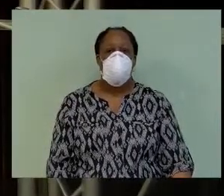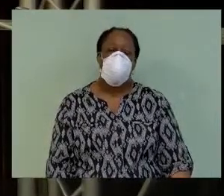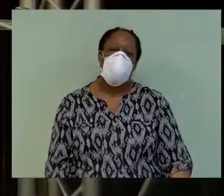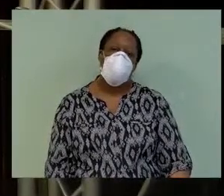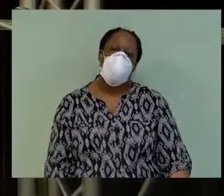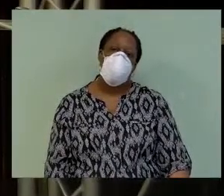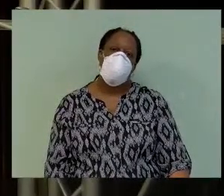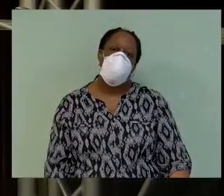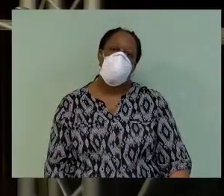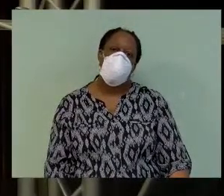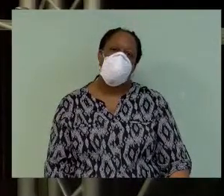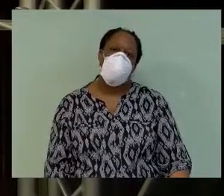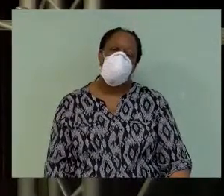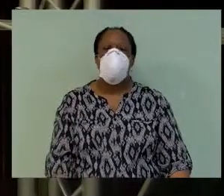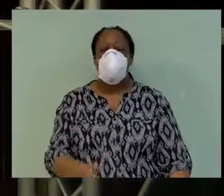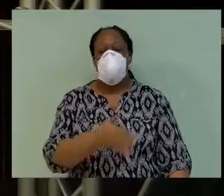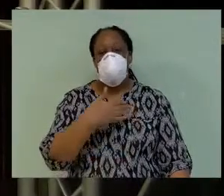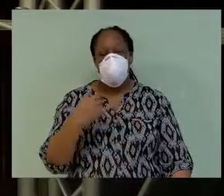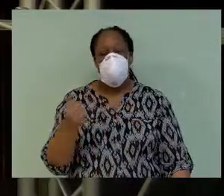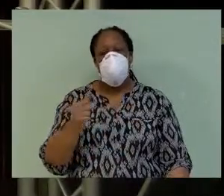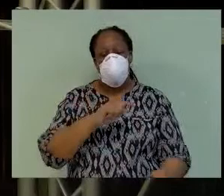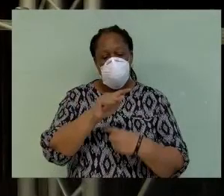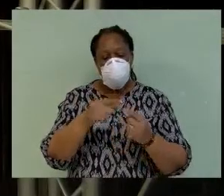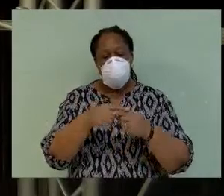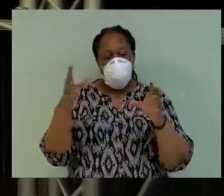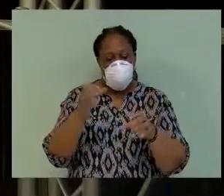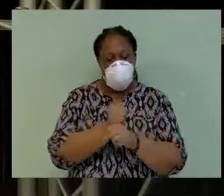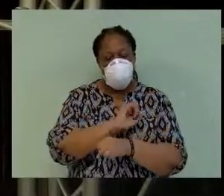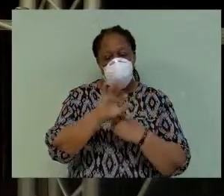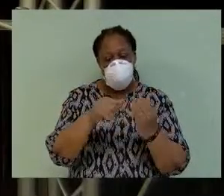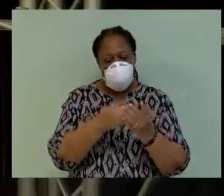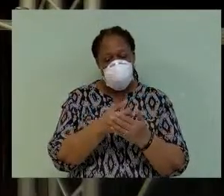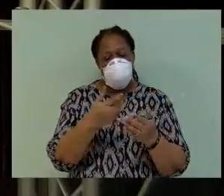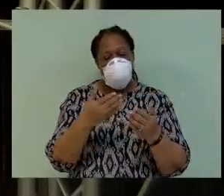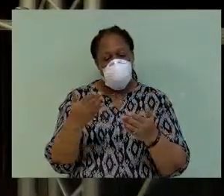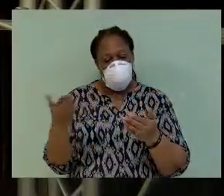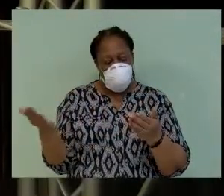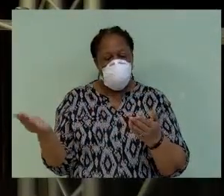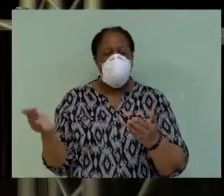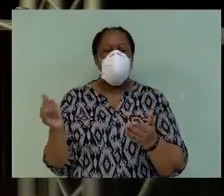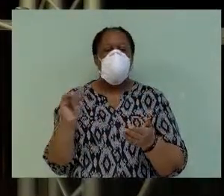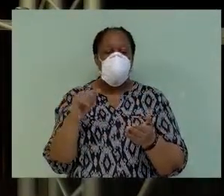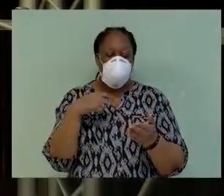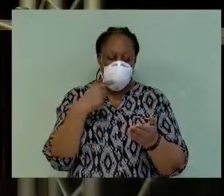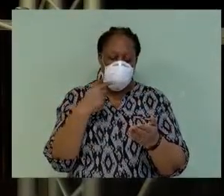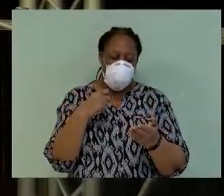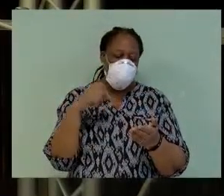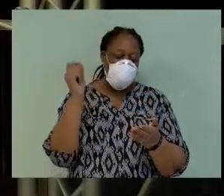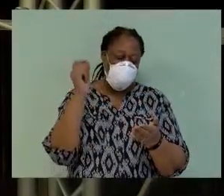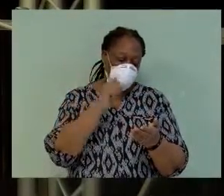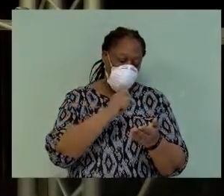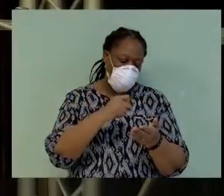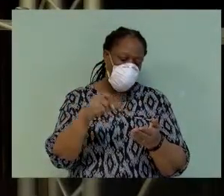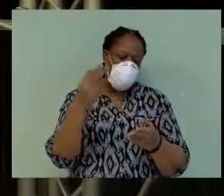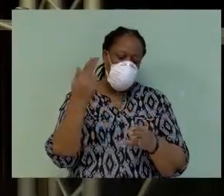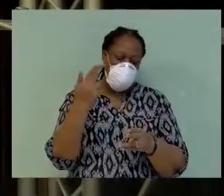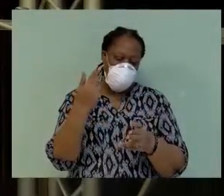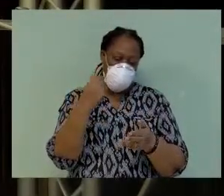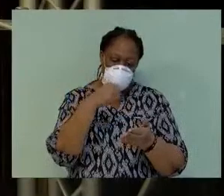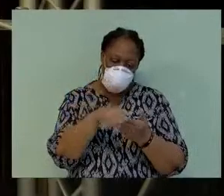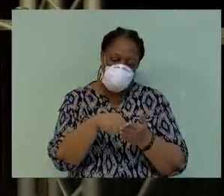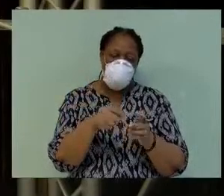or denied, along with the terms and conditions for bail or reasons for the refusal, whichever is